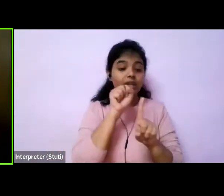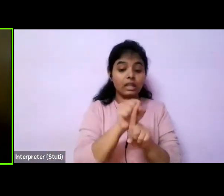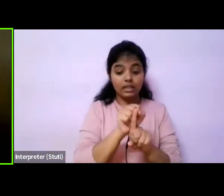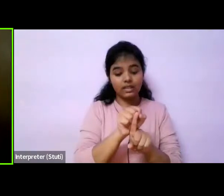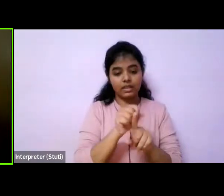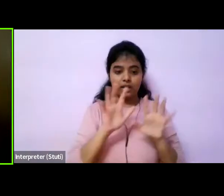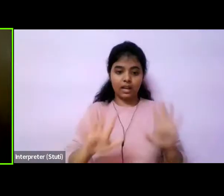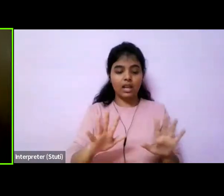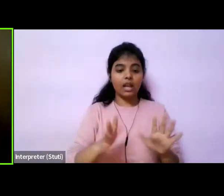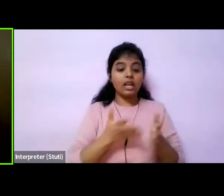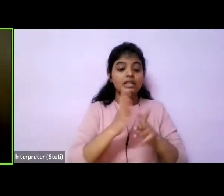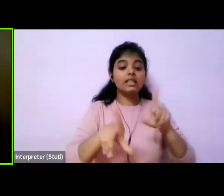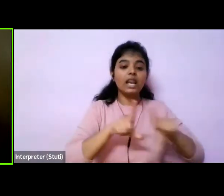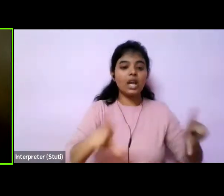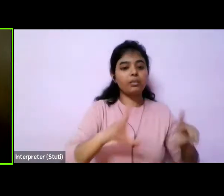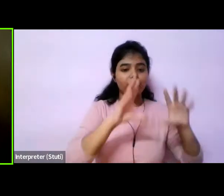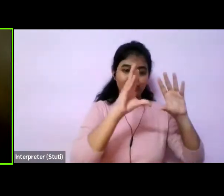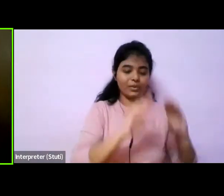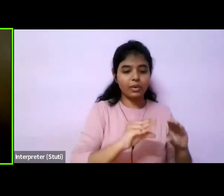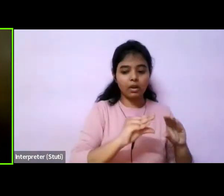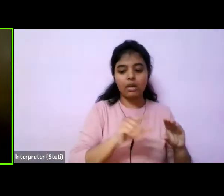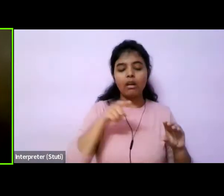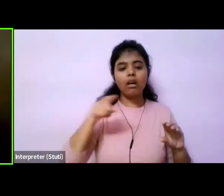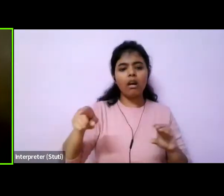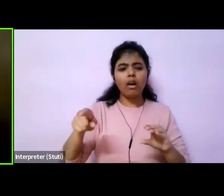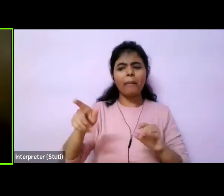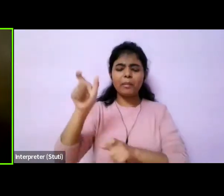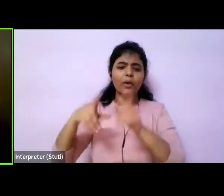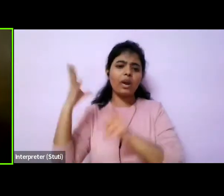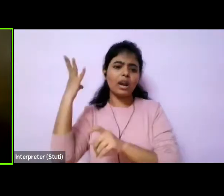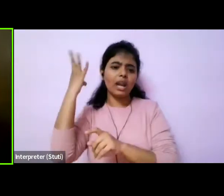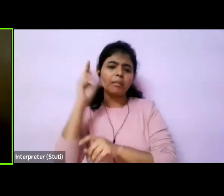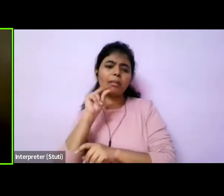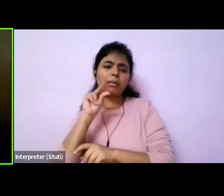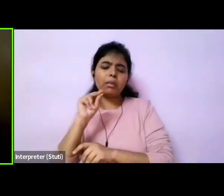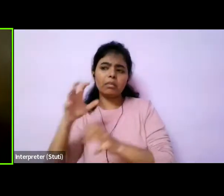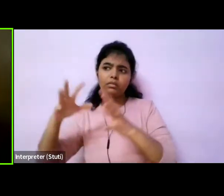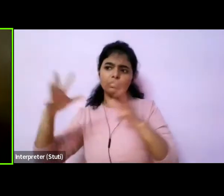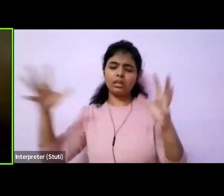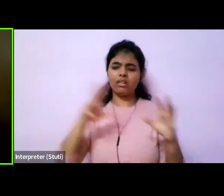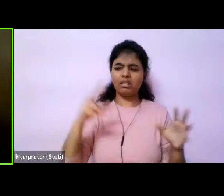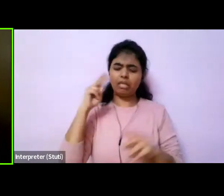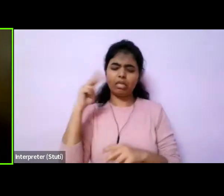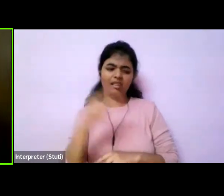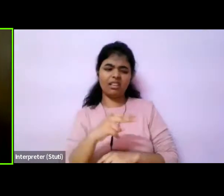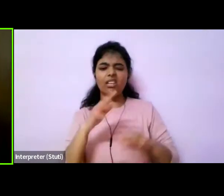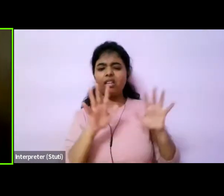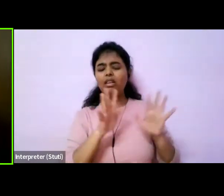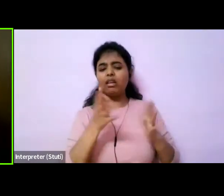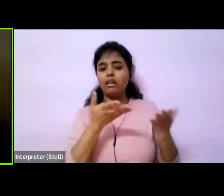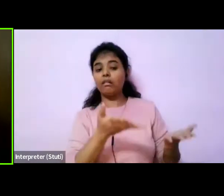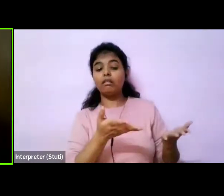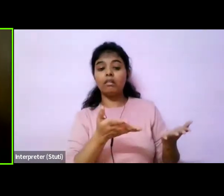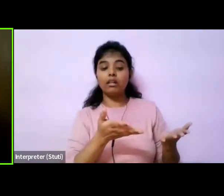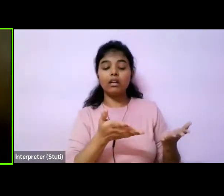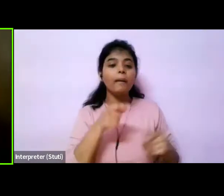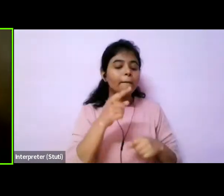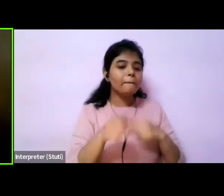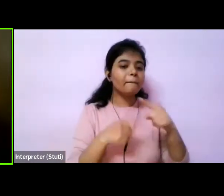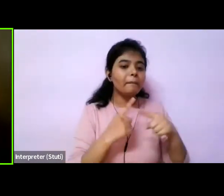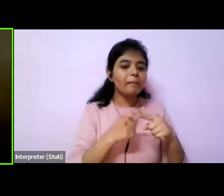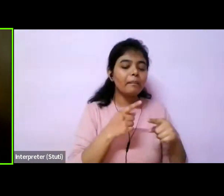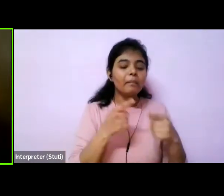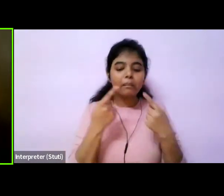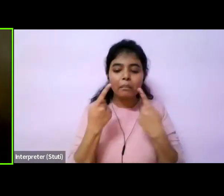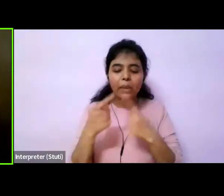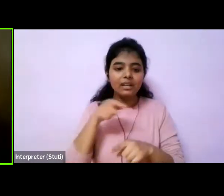sign language, signers become a spectacle. Through their language, they embody Garland Thompson's extraordinary bodies, essentially bodies that